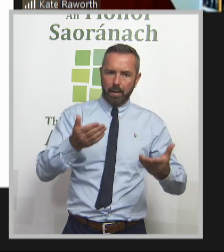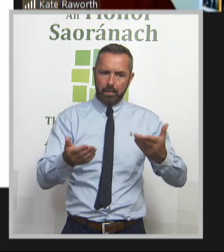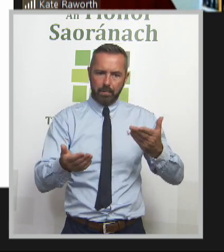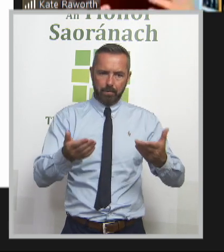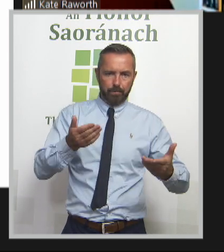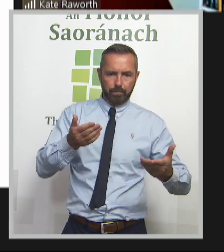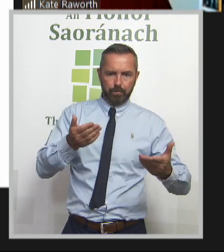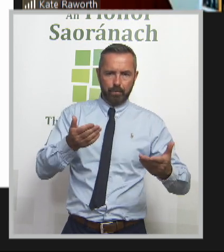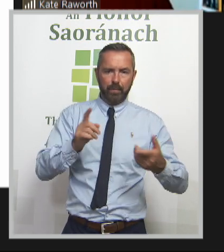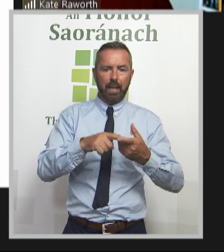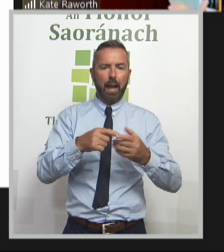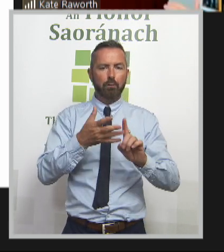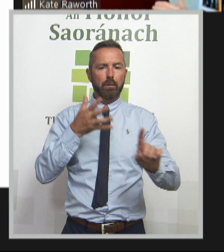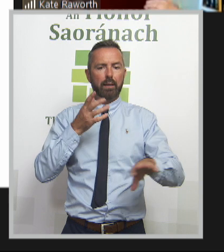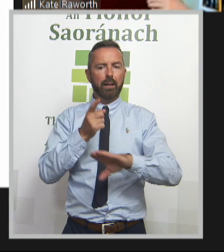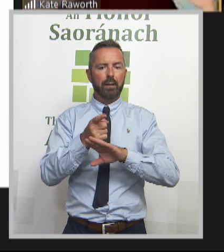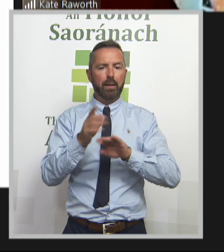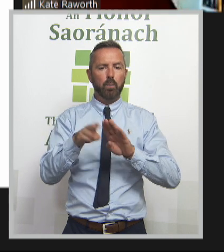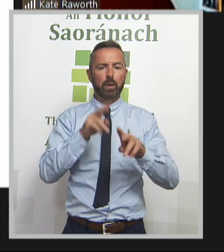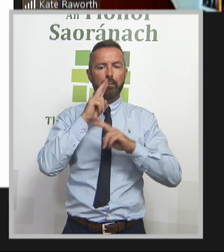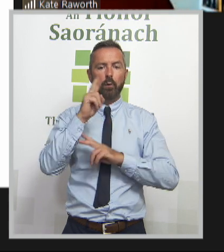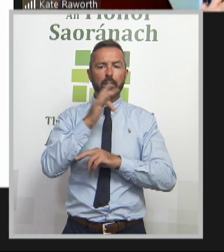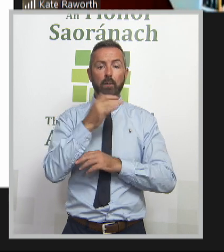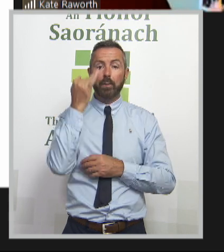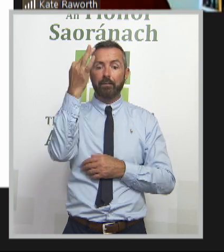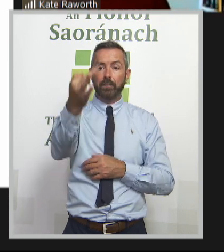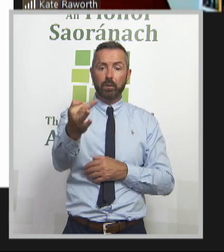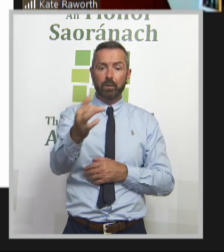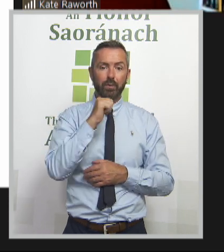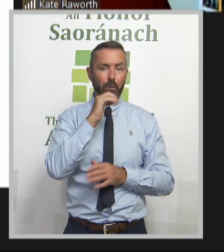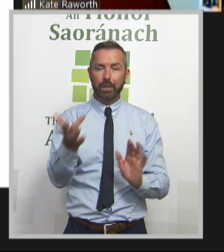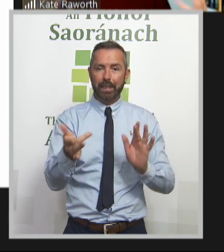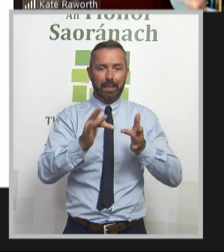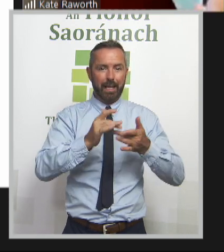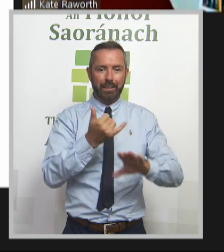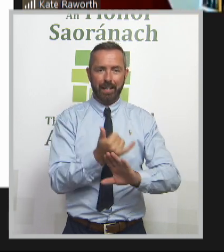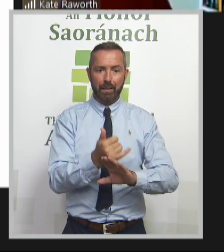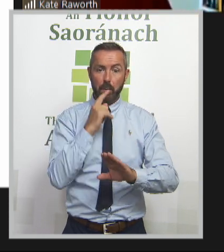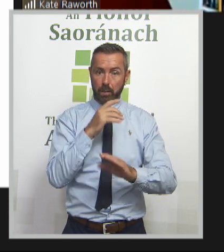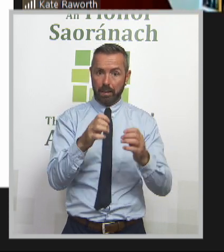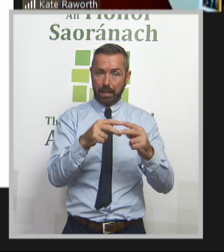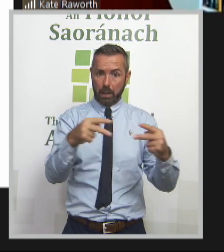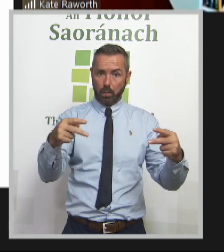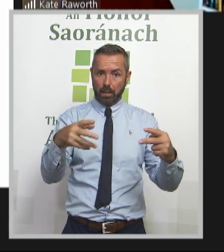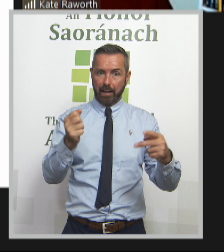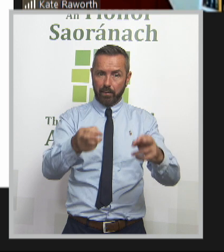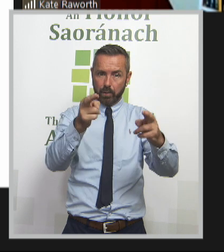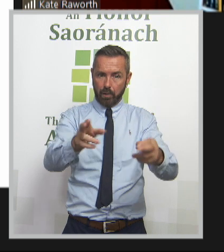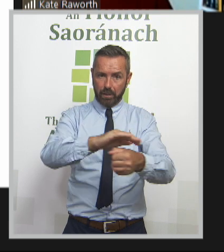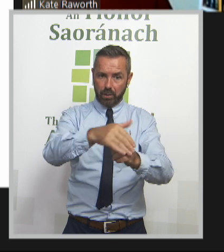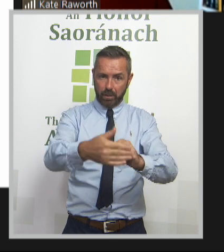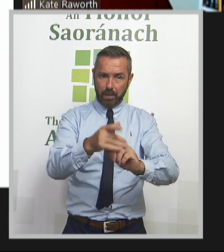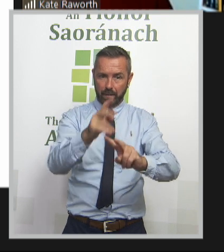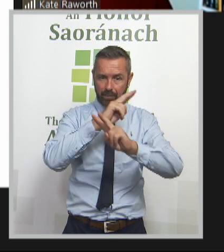recognize them and counterbalance them with voices from the future that aren't yet connected, but equally have a claim on shaping